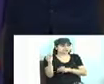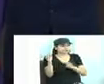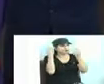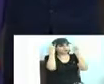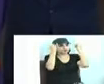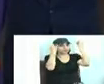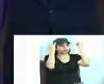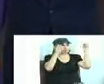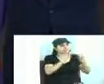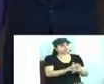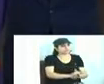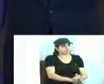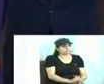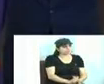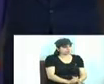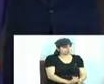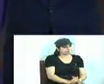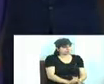imagine?